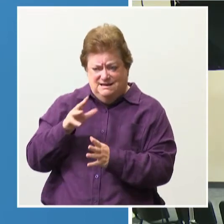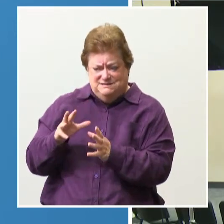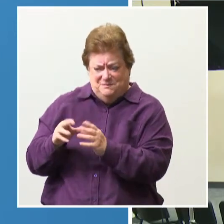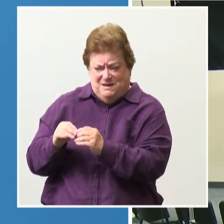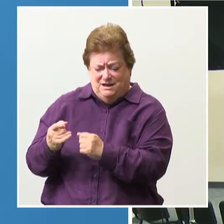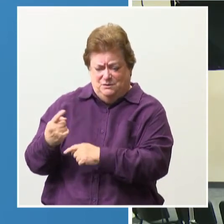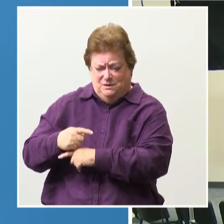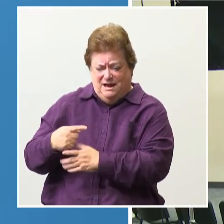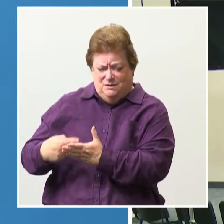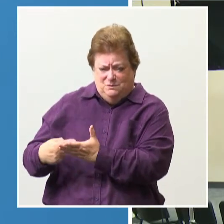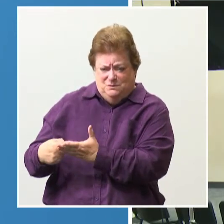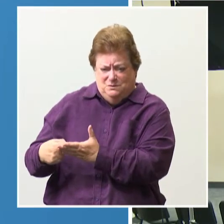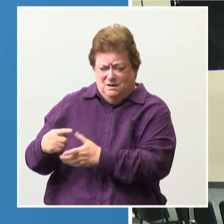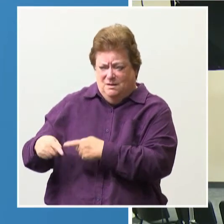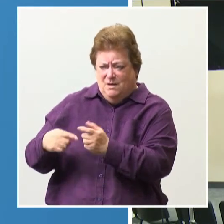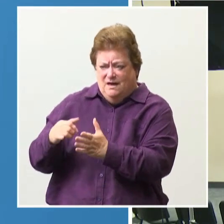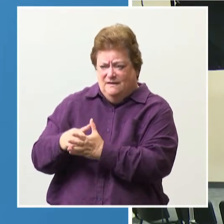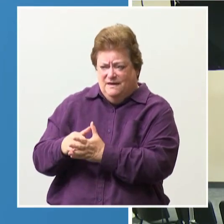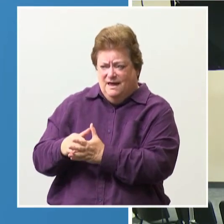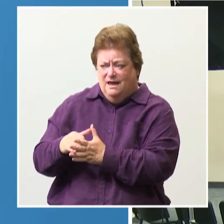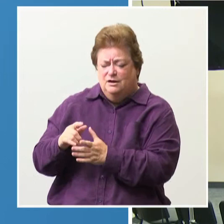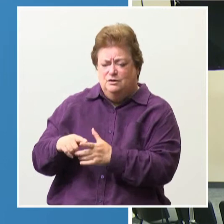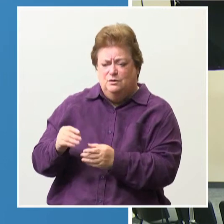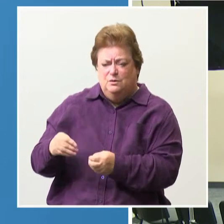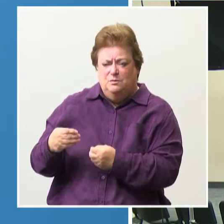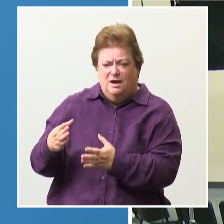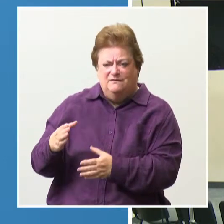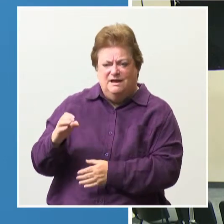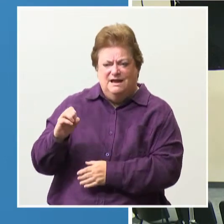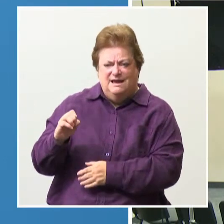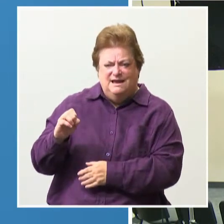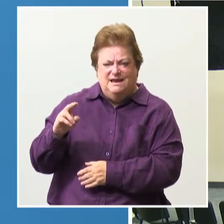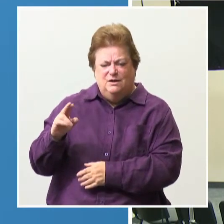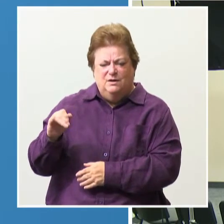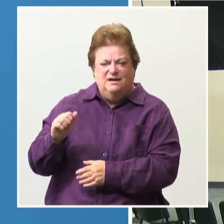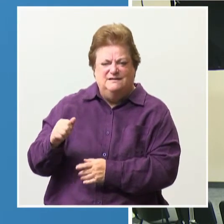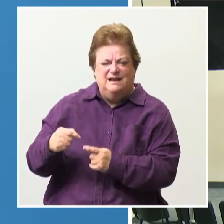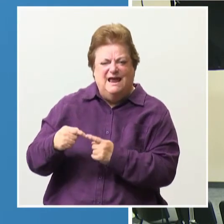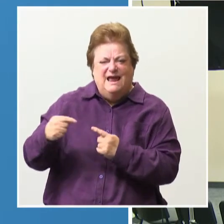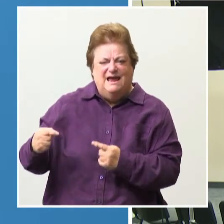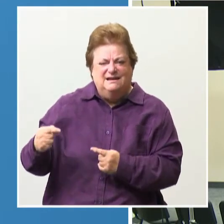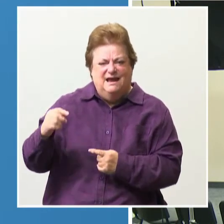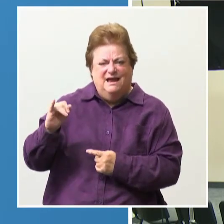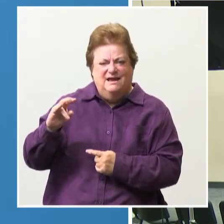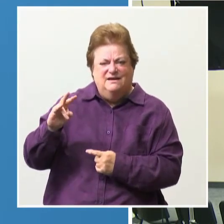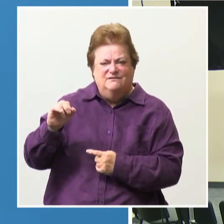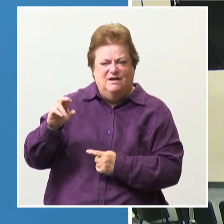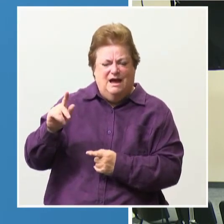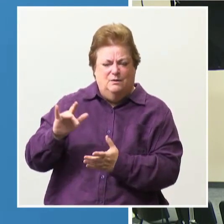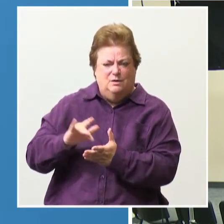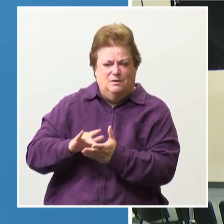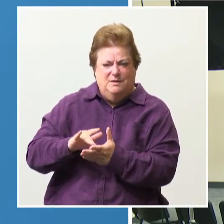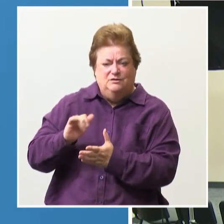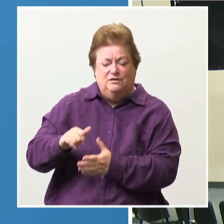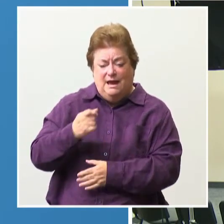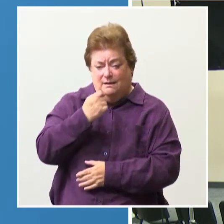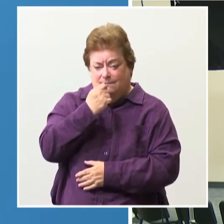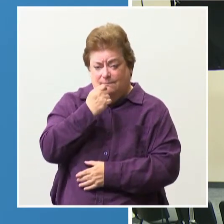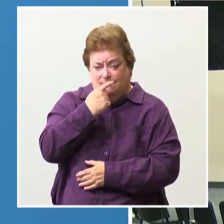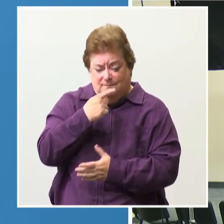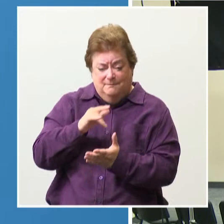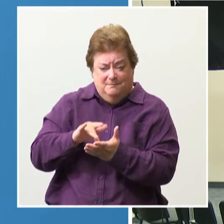speak to potentially offer an EUA. This is an antiviral medication that can be taken by mouth at the